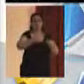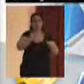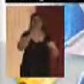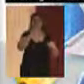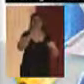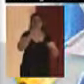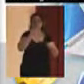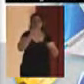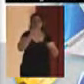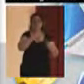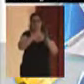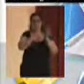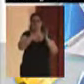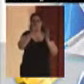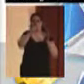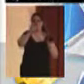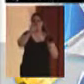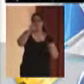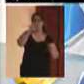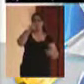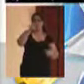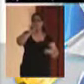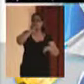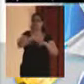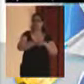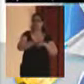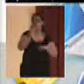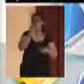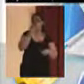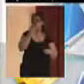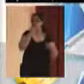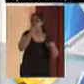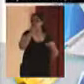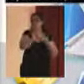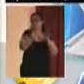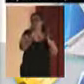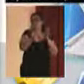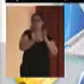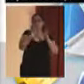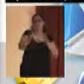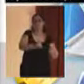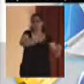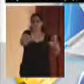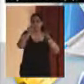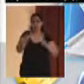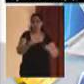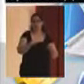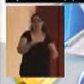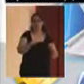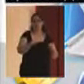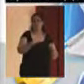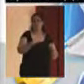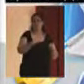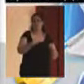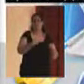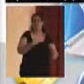product as per the copyright laws, and establishing systems. They